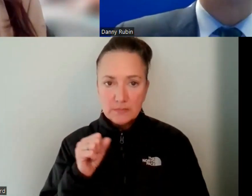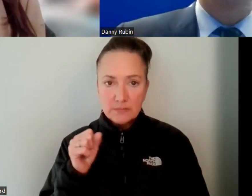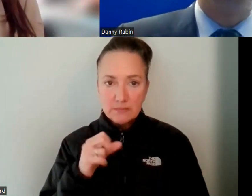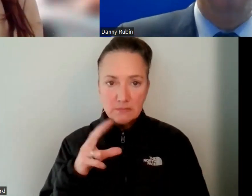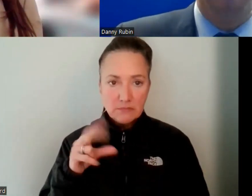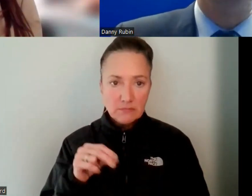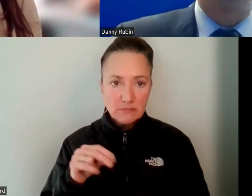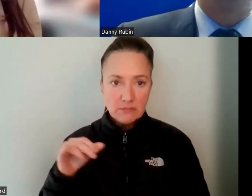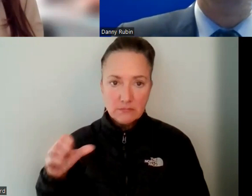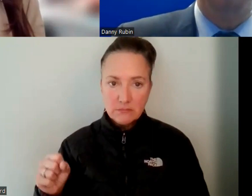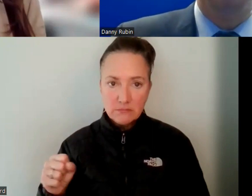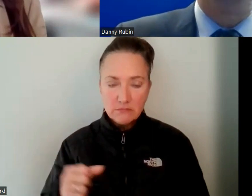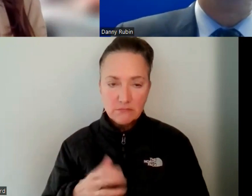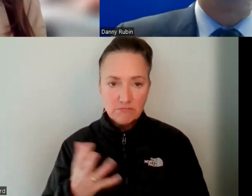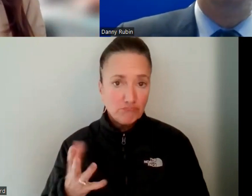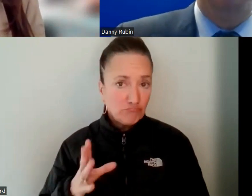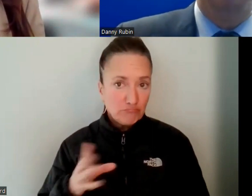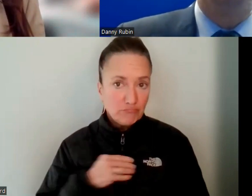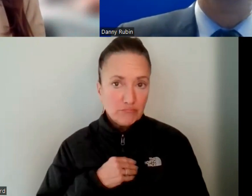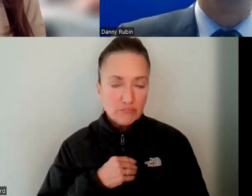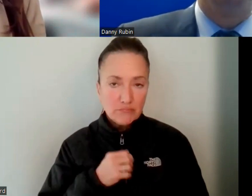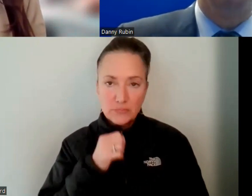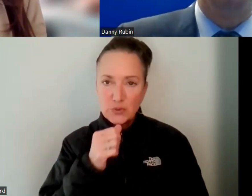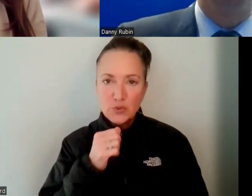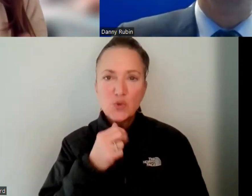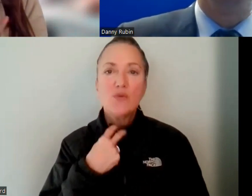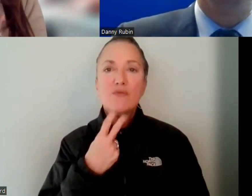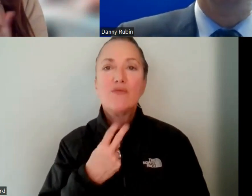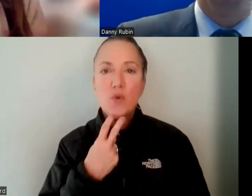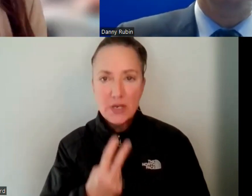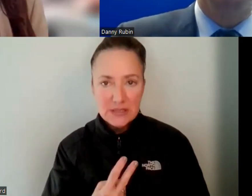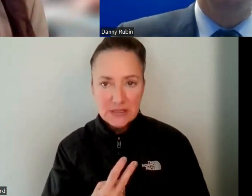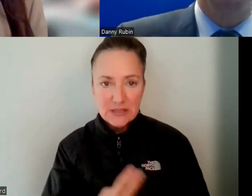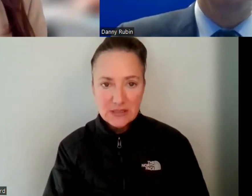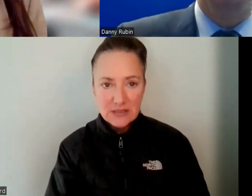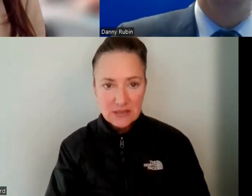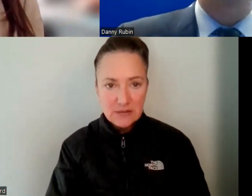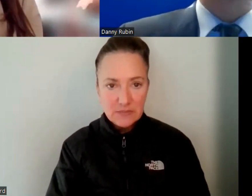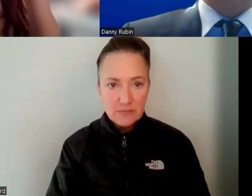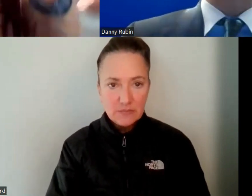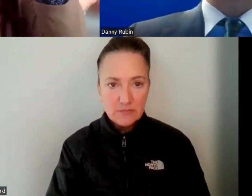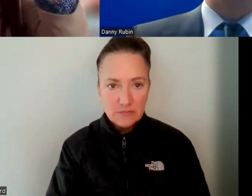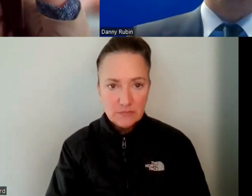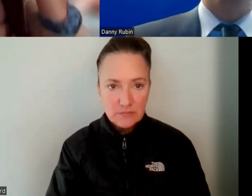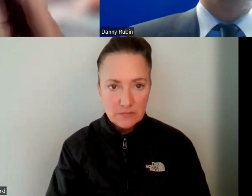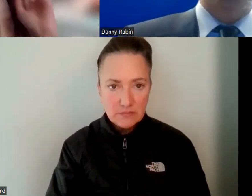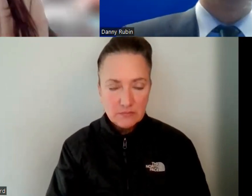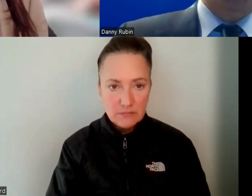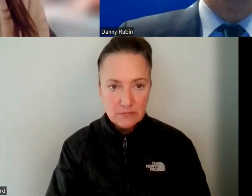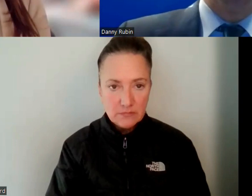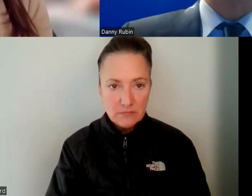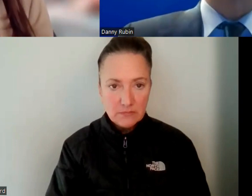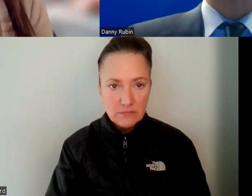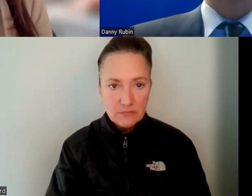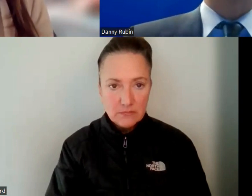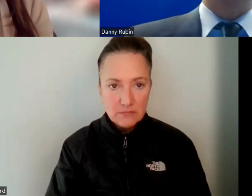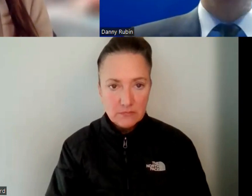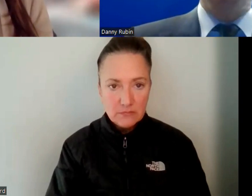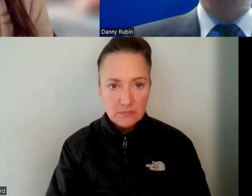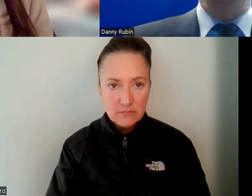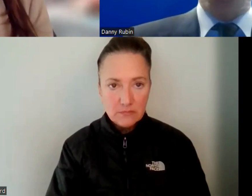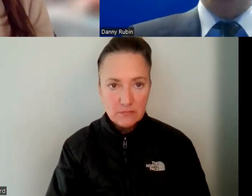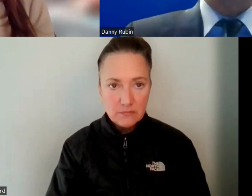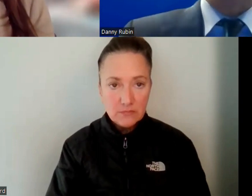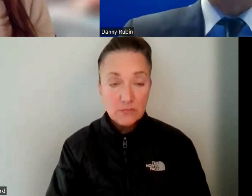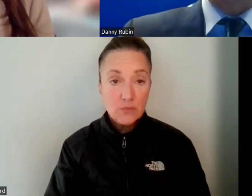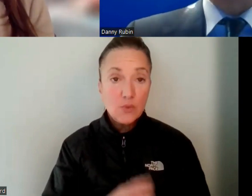no, that's how Mm. you communicate. You basically, you're silent communicating. um Interesting. yeah, And so this is they, when we